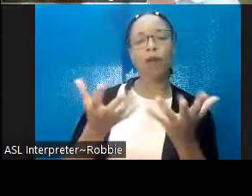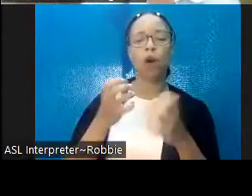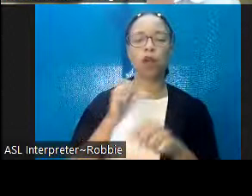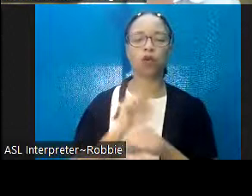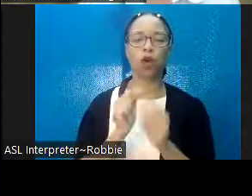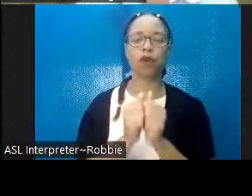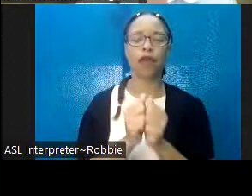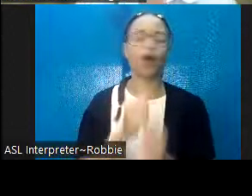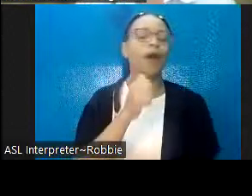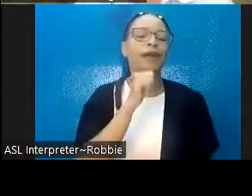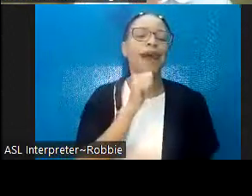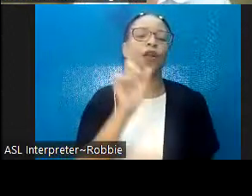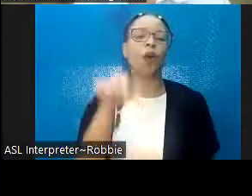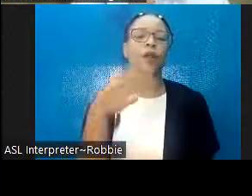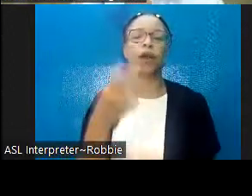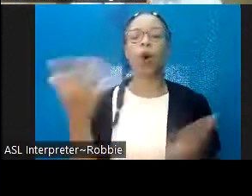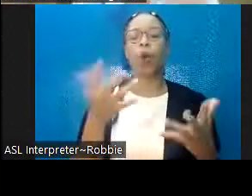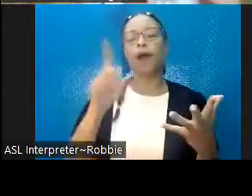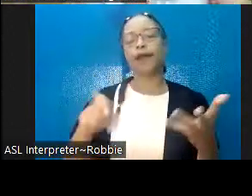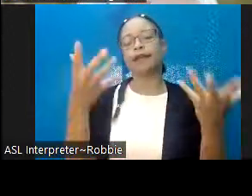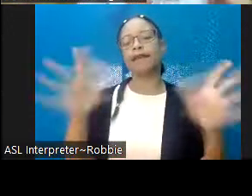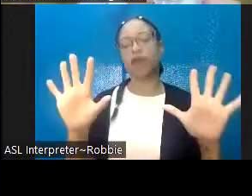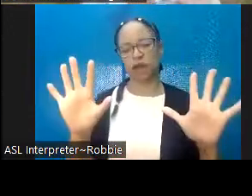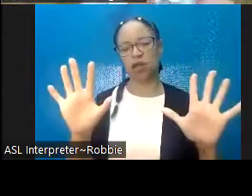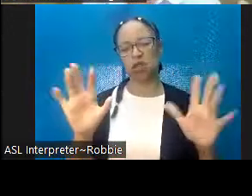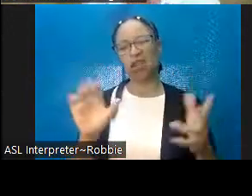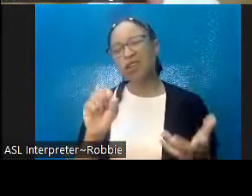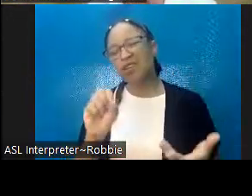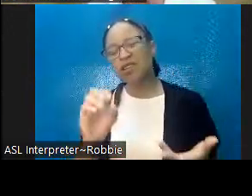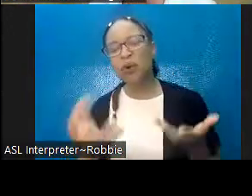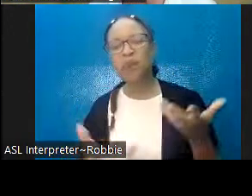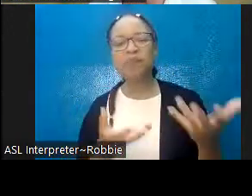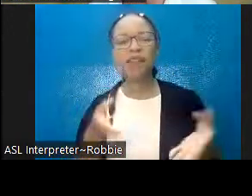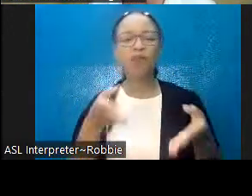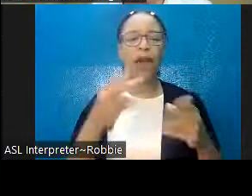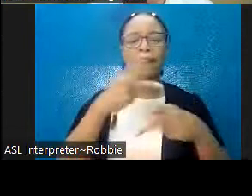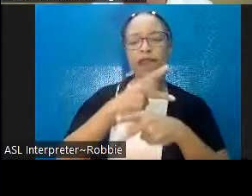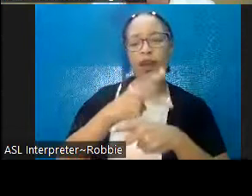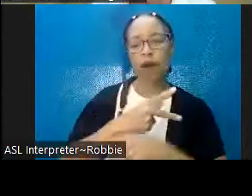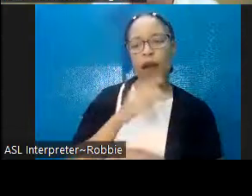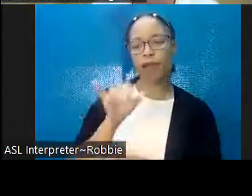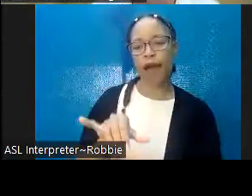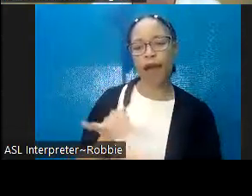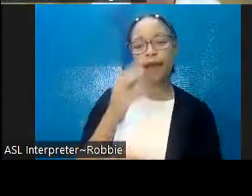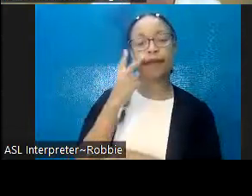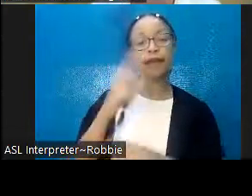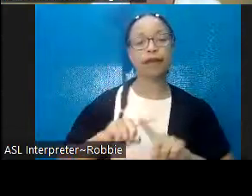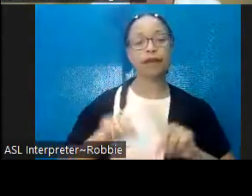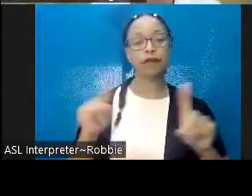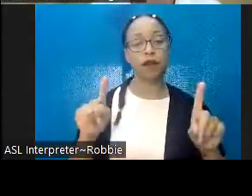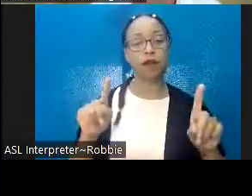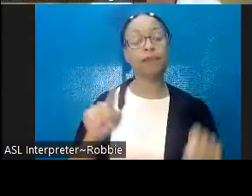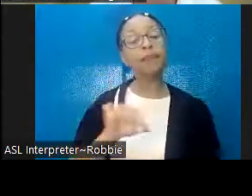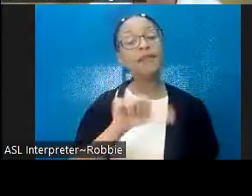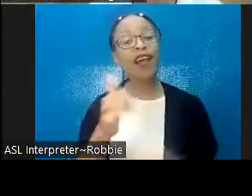just what we need to get done? So it's a way to kind of differentiate that. Other comments? This is